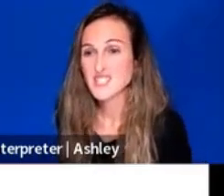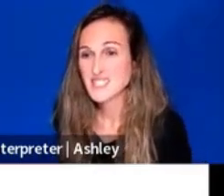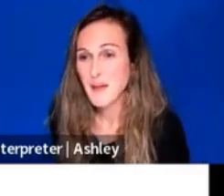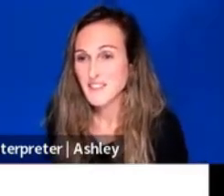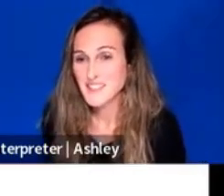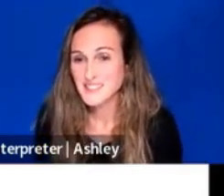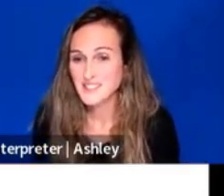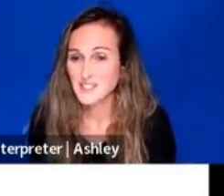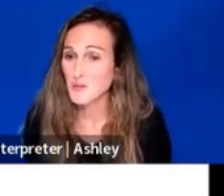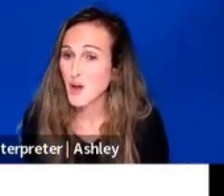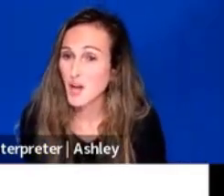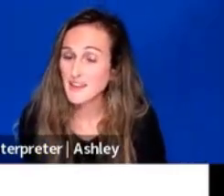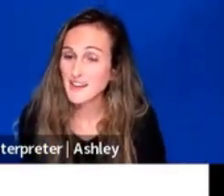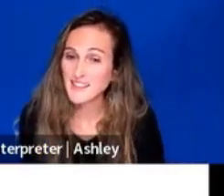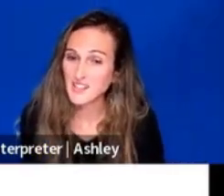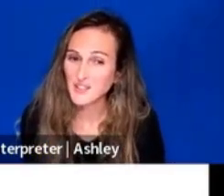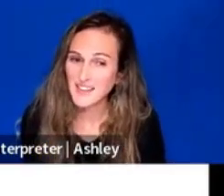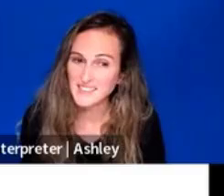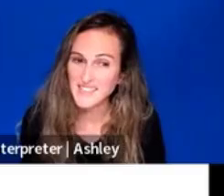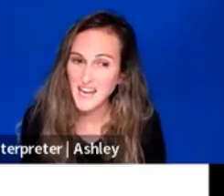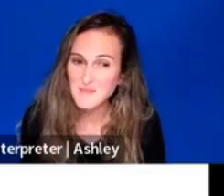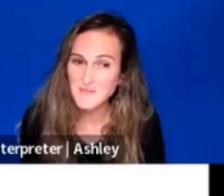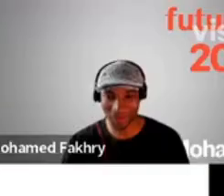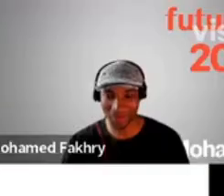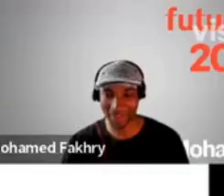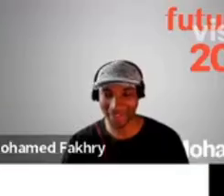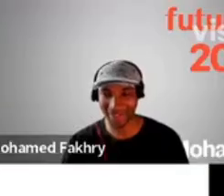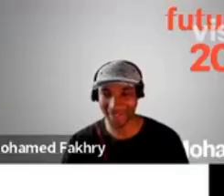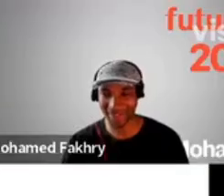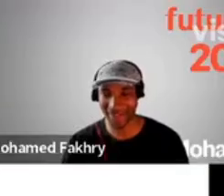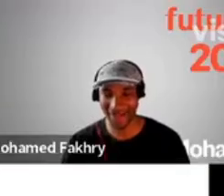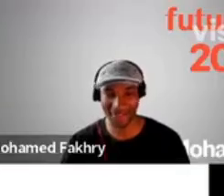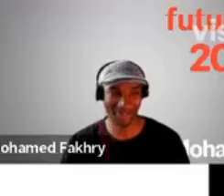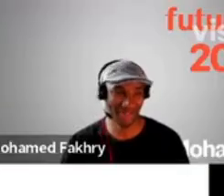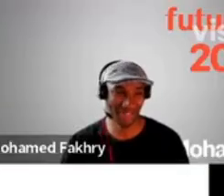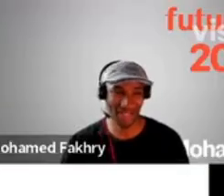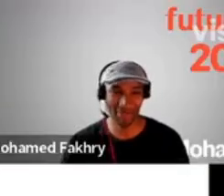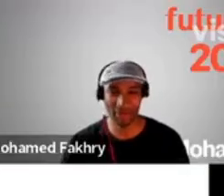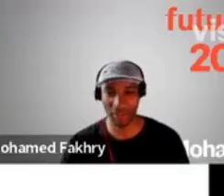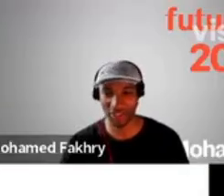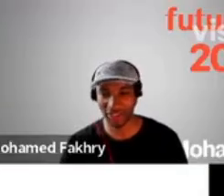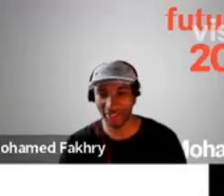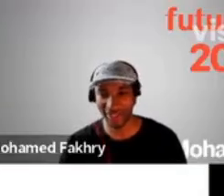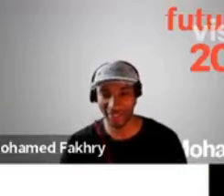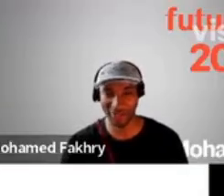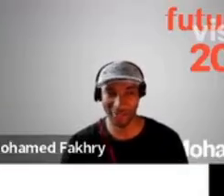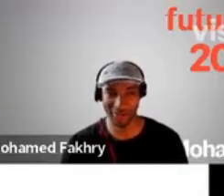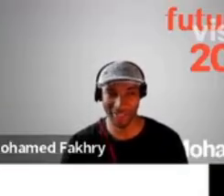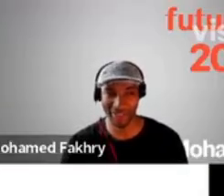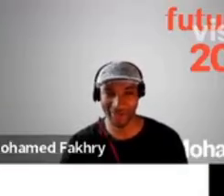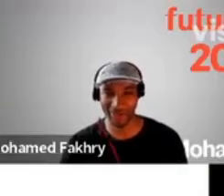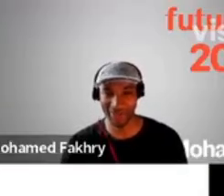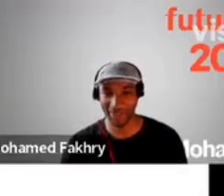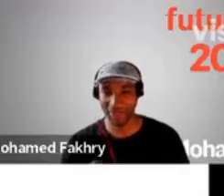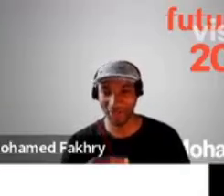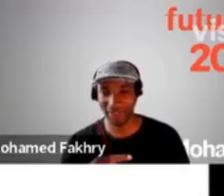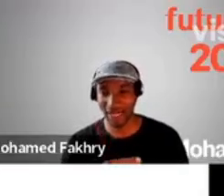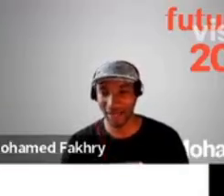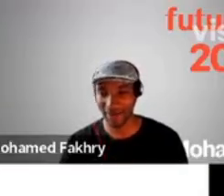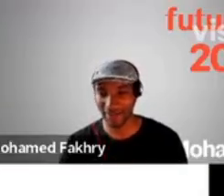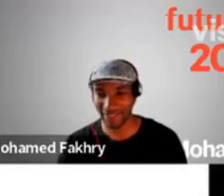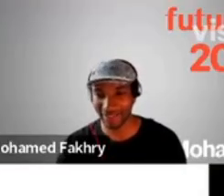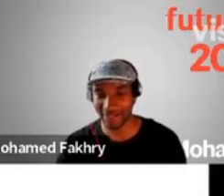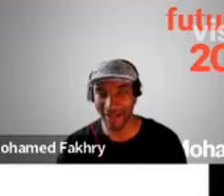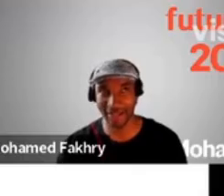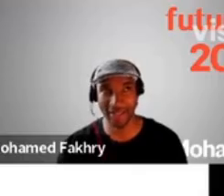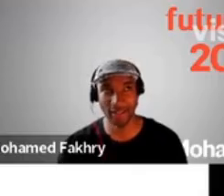Any questions about this? Or Mohammed, anything you'd like to say? Oh, yeah, I don't have a question. I just wanted to, talk